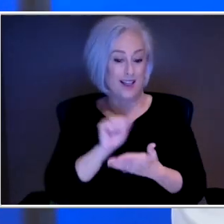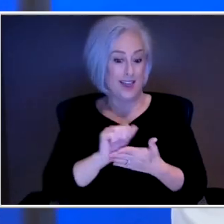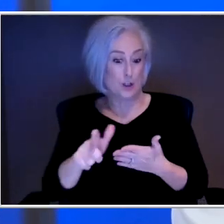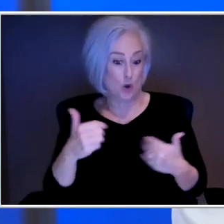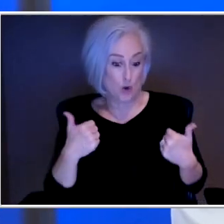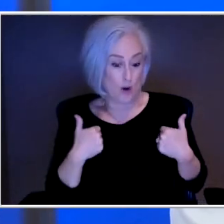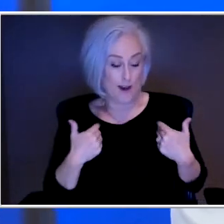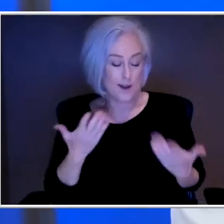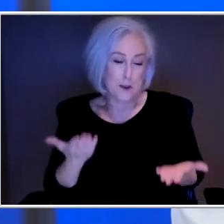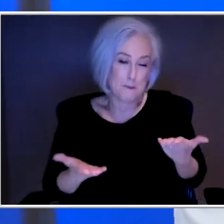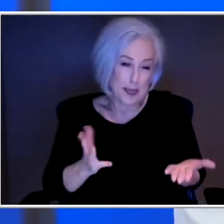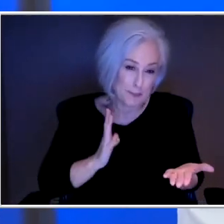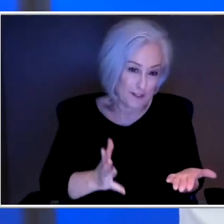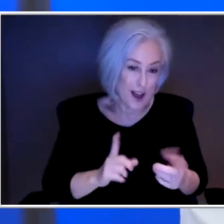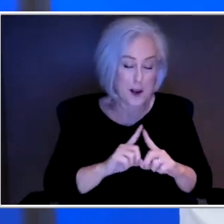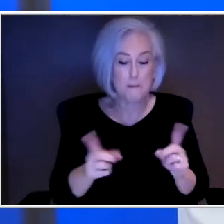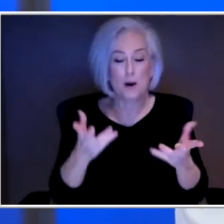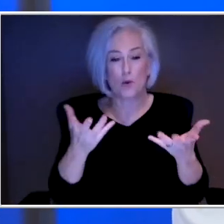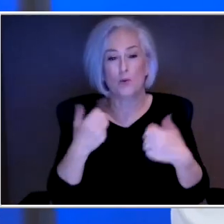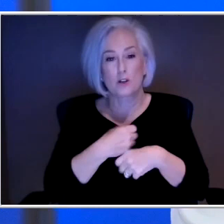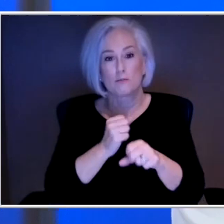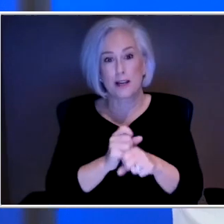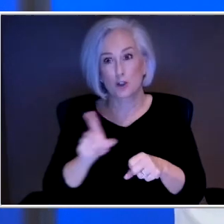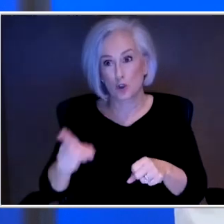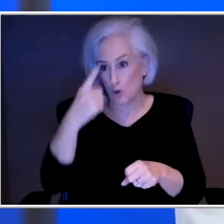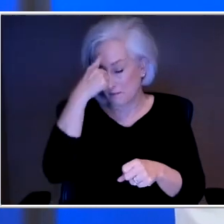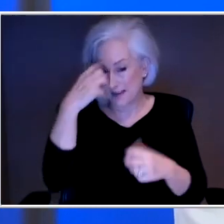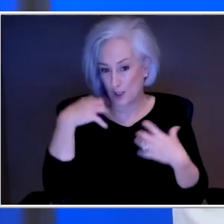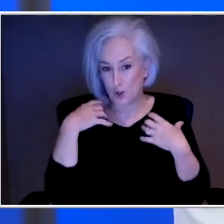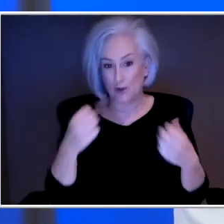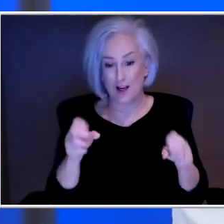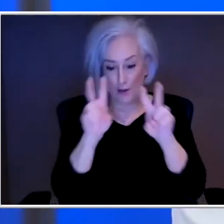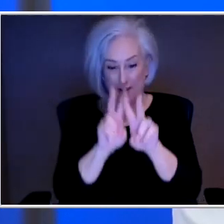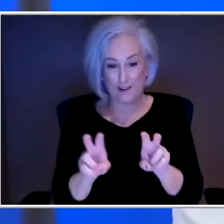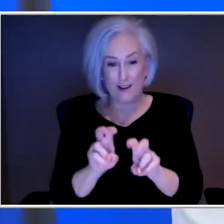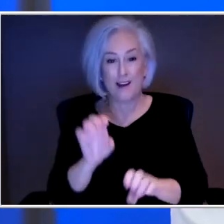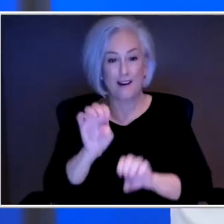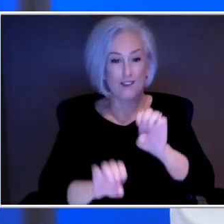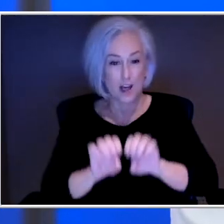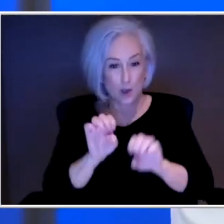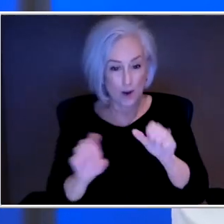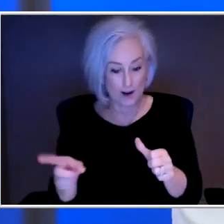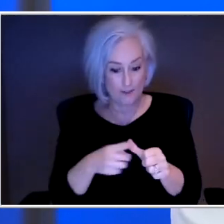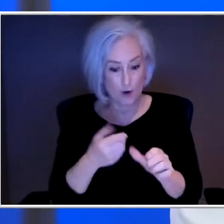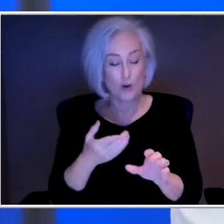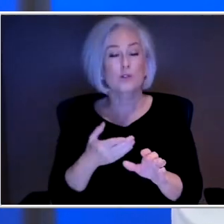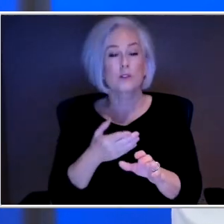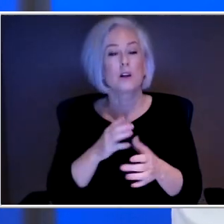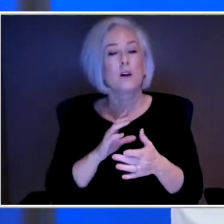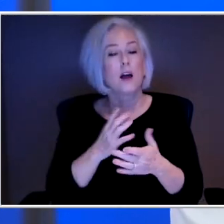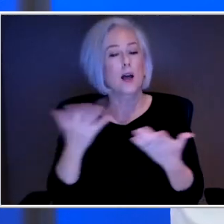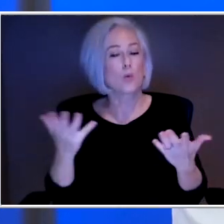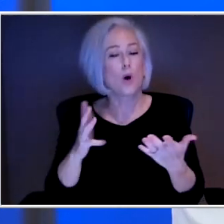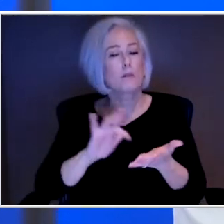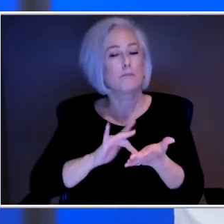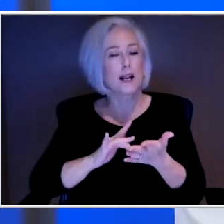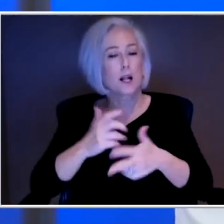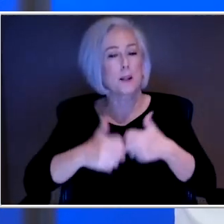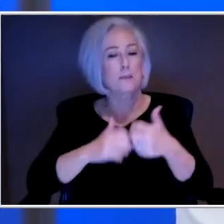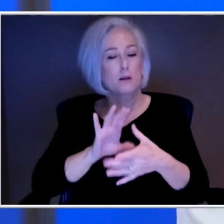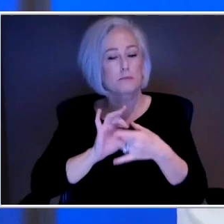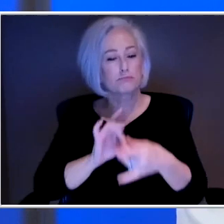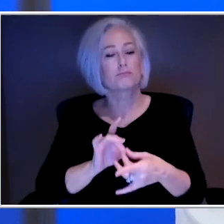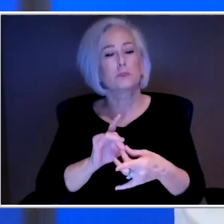really want to make sure that you're getting your mental health evaluated as well as all the medical issues that go along with ketamine too. And so that's the real thing to kind